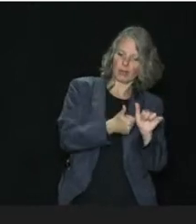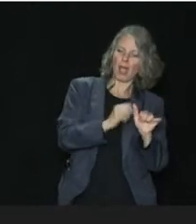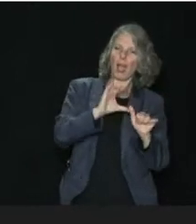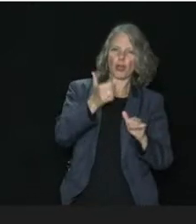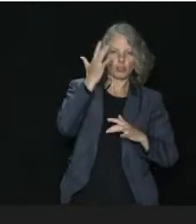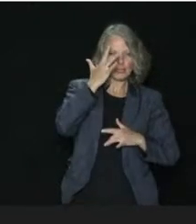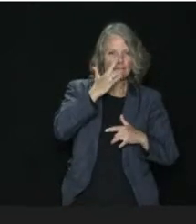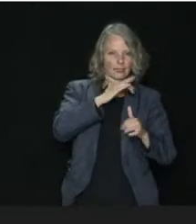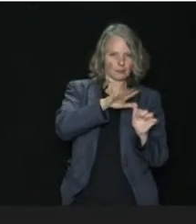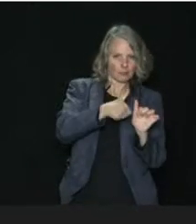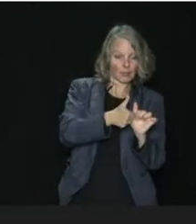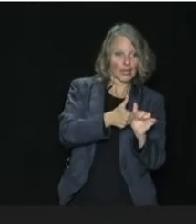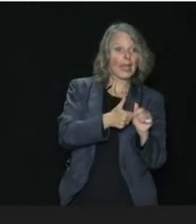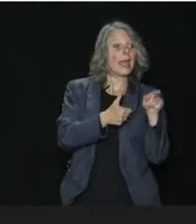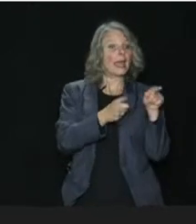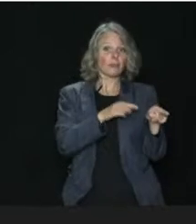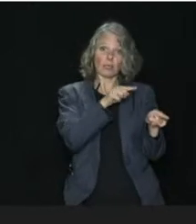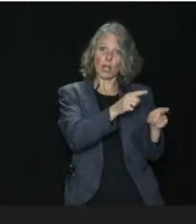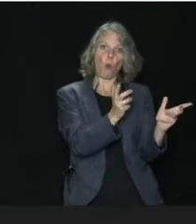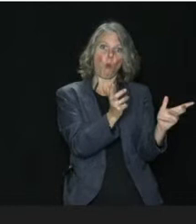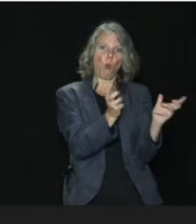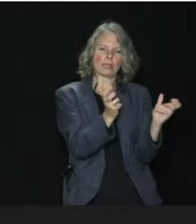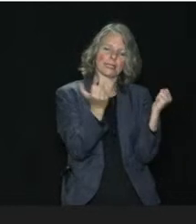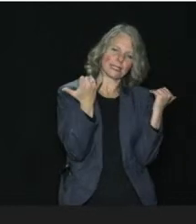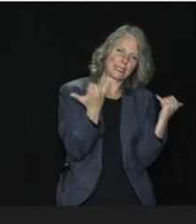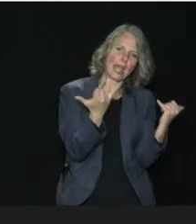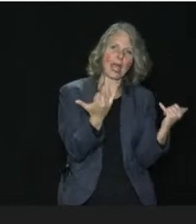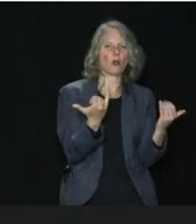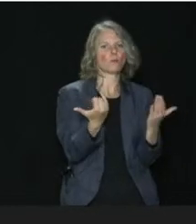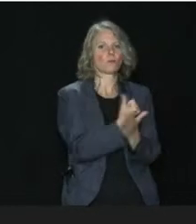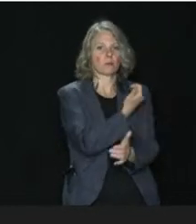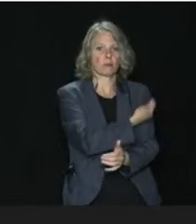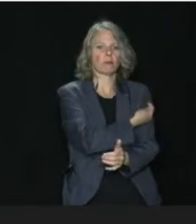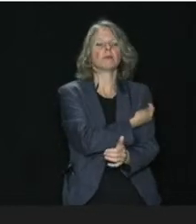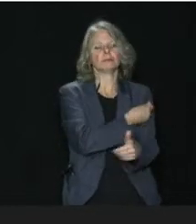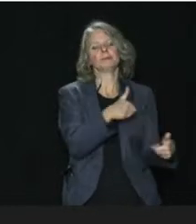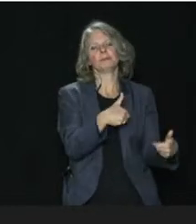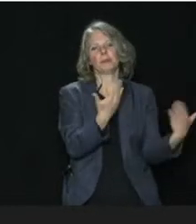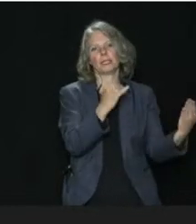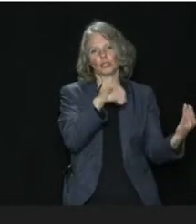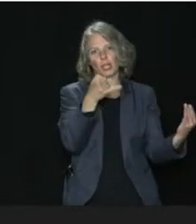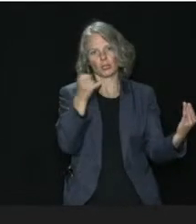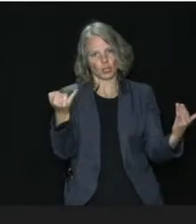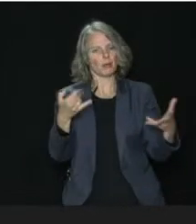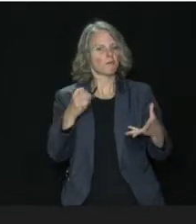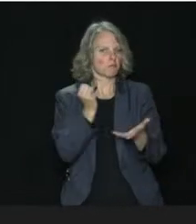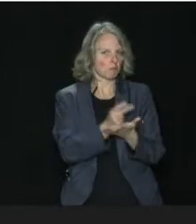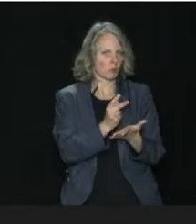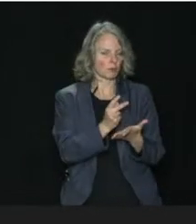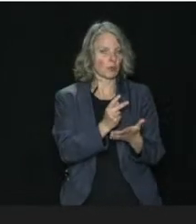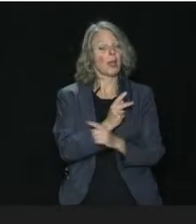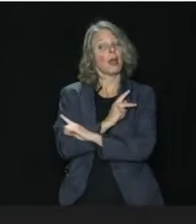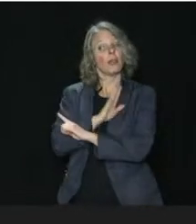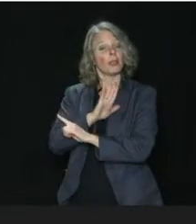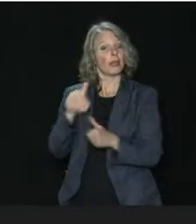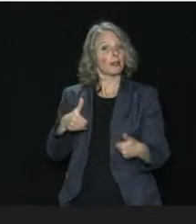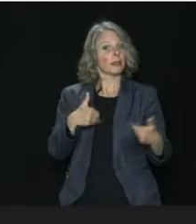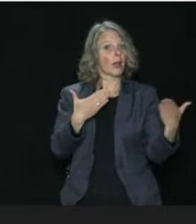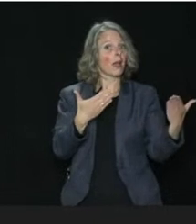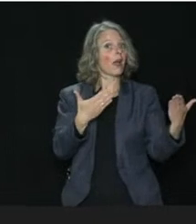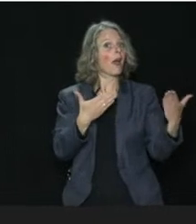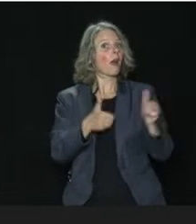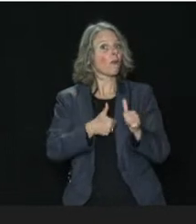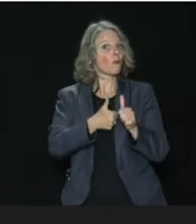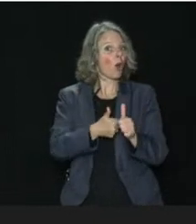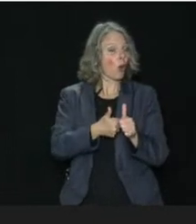individual wants to receive a vaccine right away. The recommendations have been updated based on an assessment of the